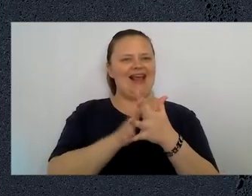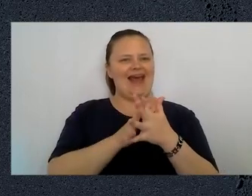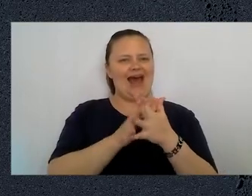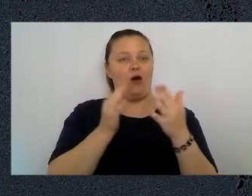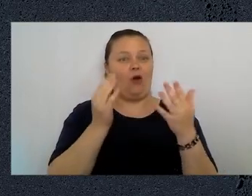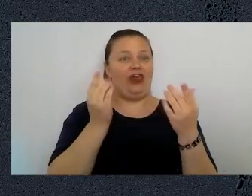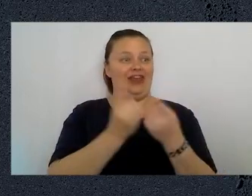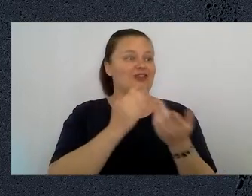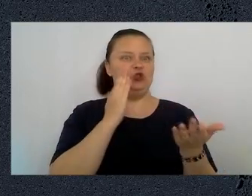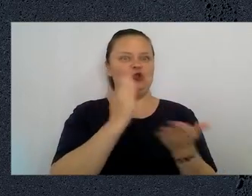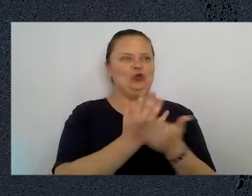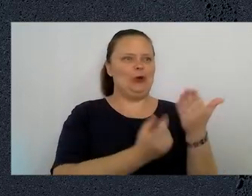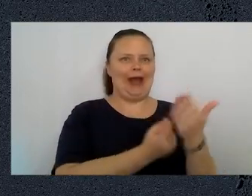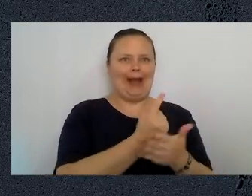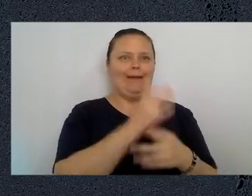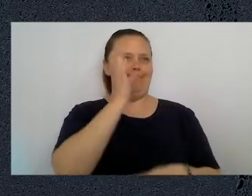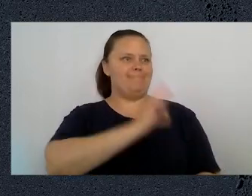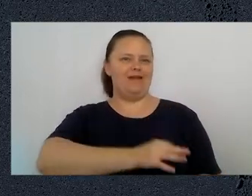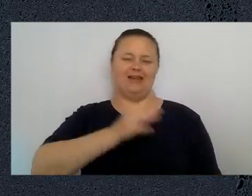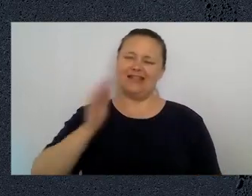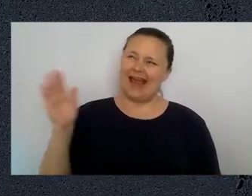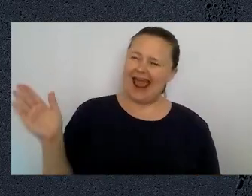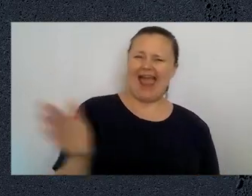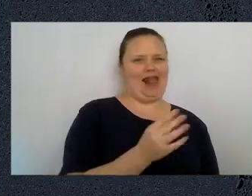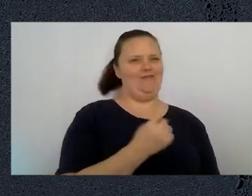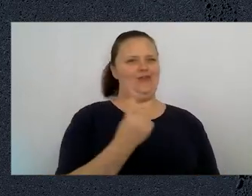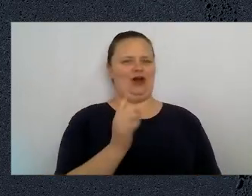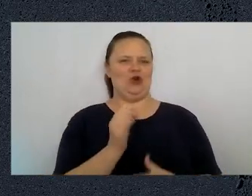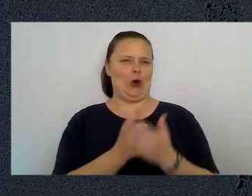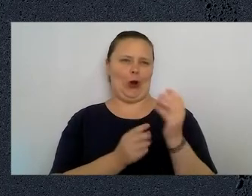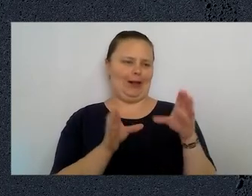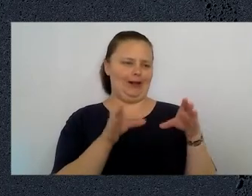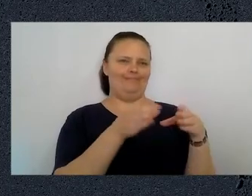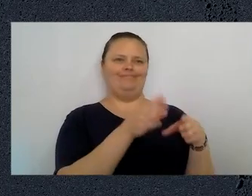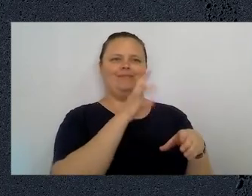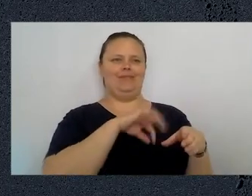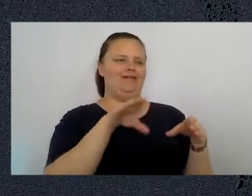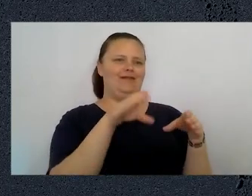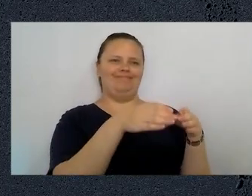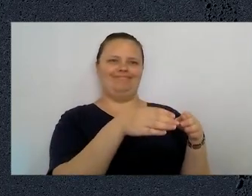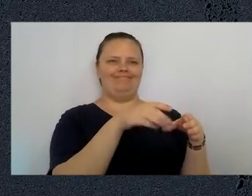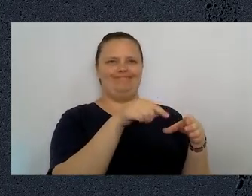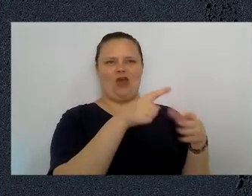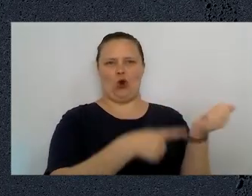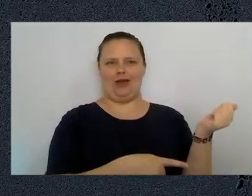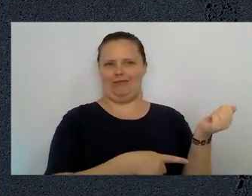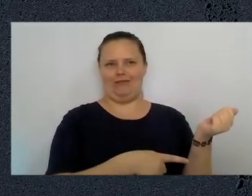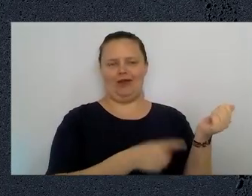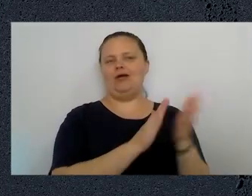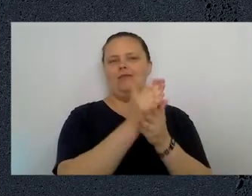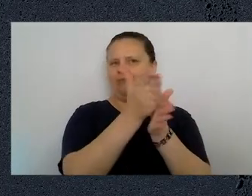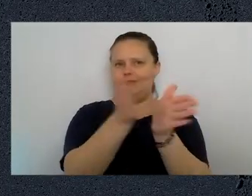are benefit everyone and not just, you know, a small kind of select group of